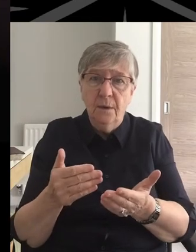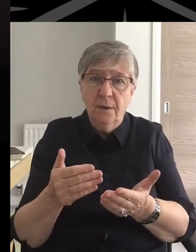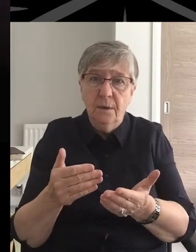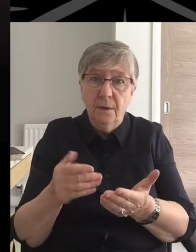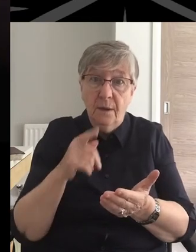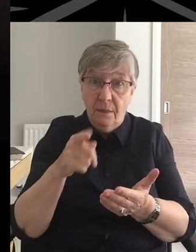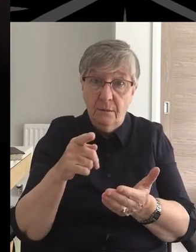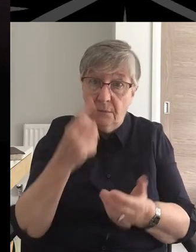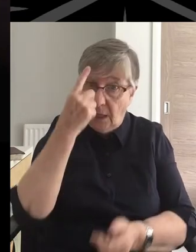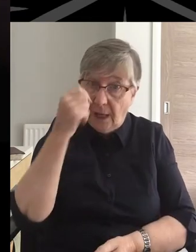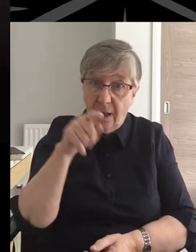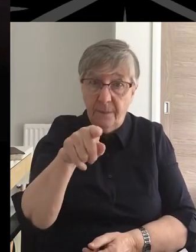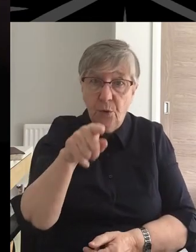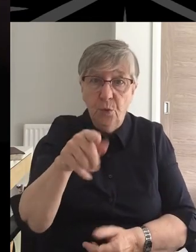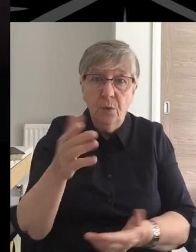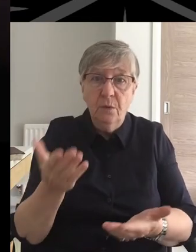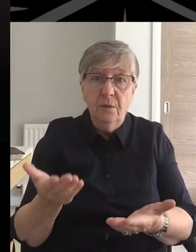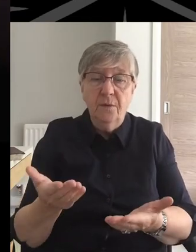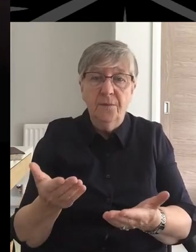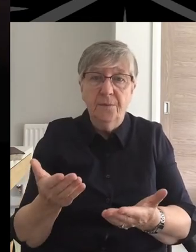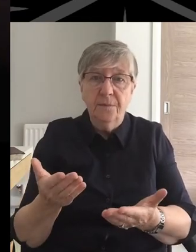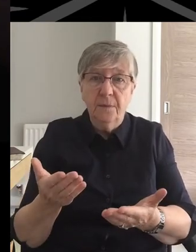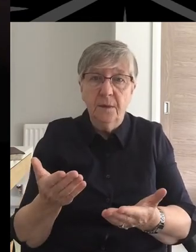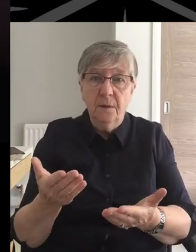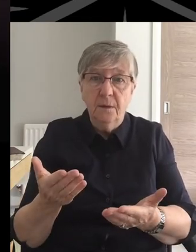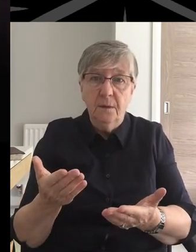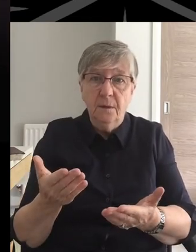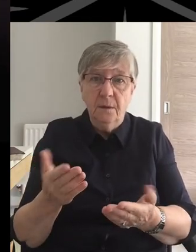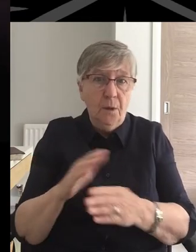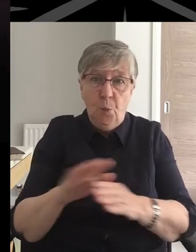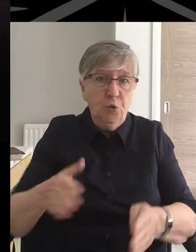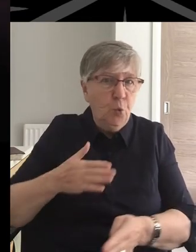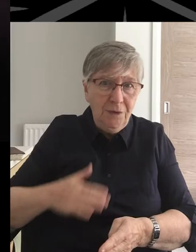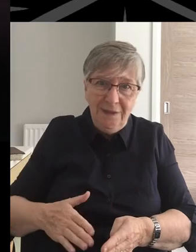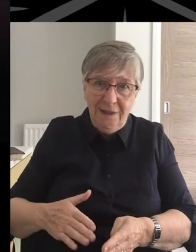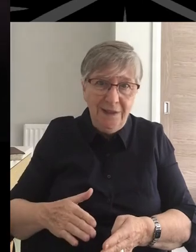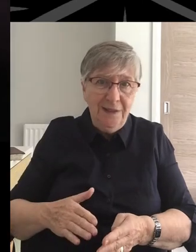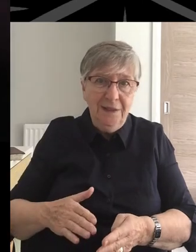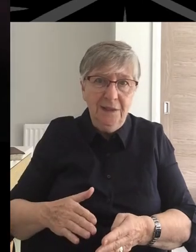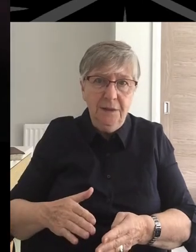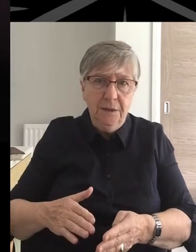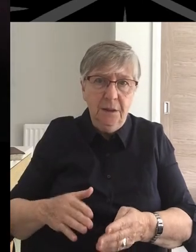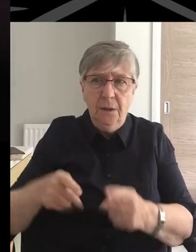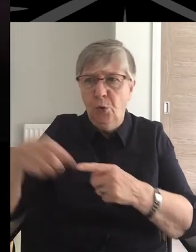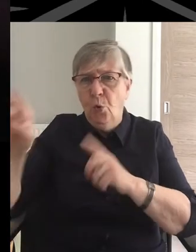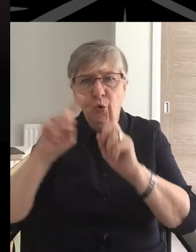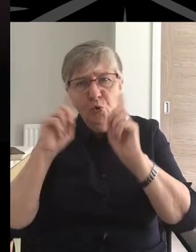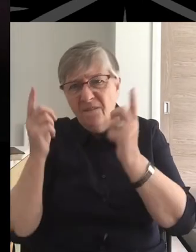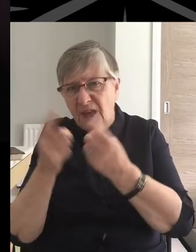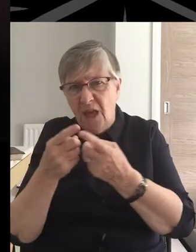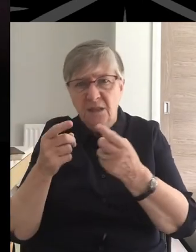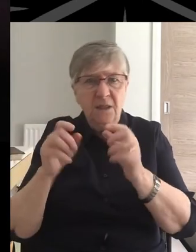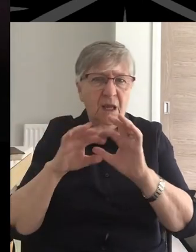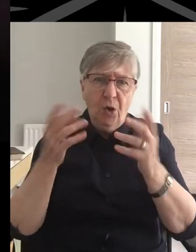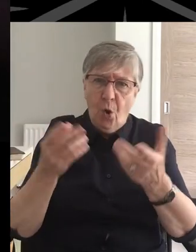And that can be you. We don't, as I said, need BDs or courses and this and that.